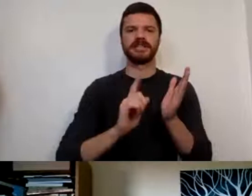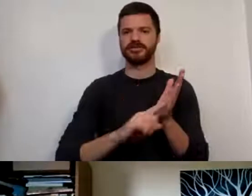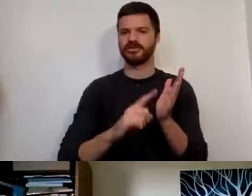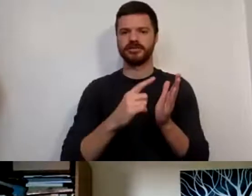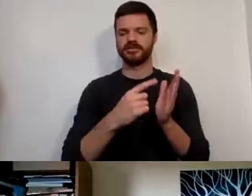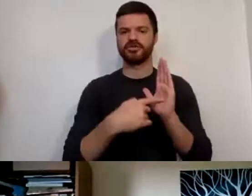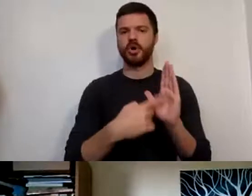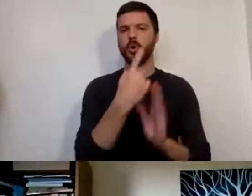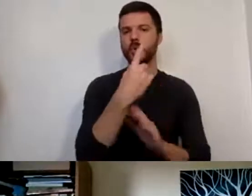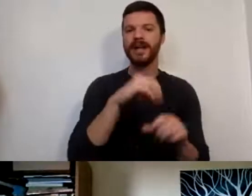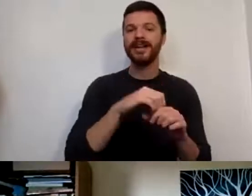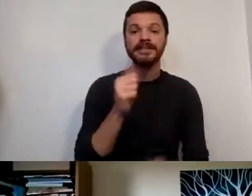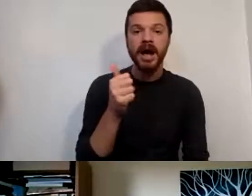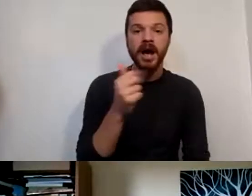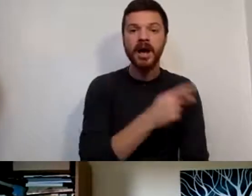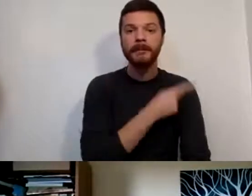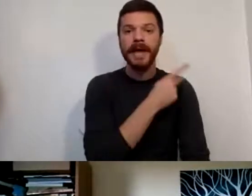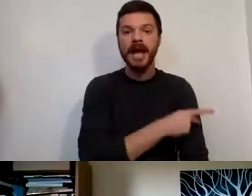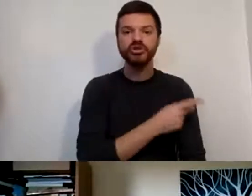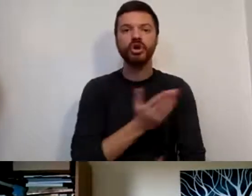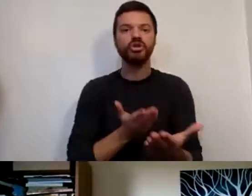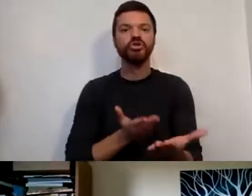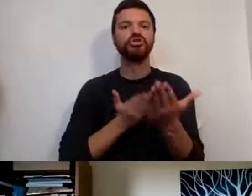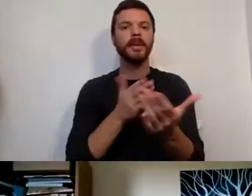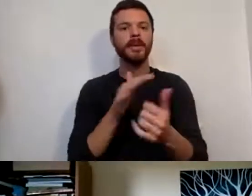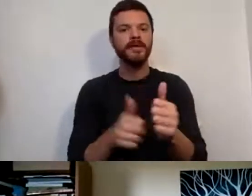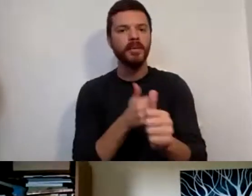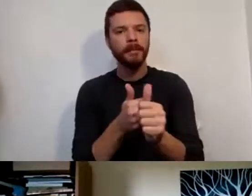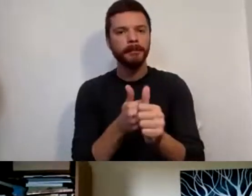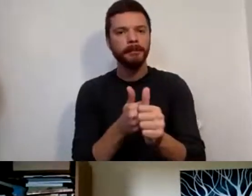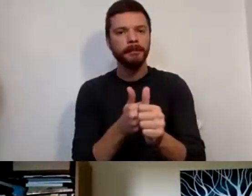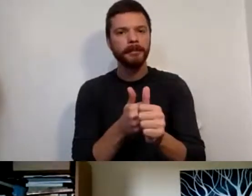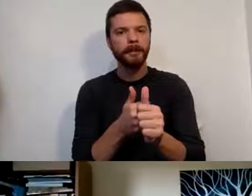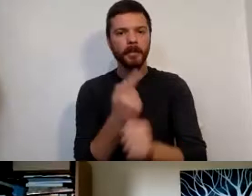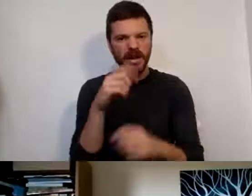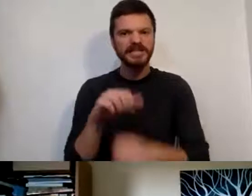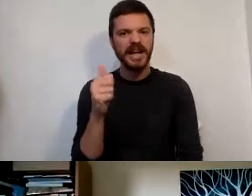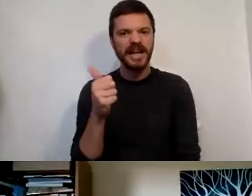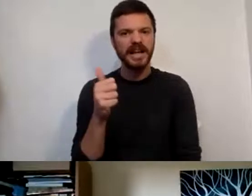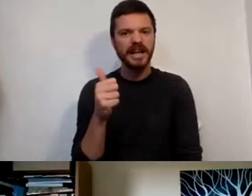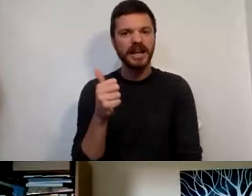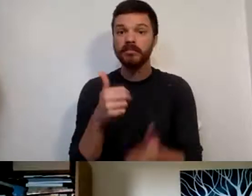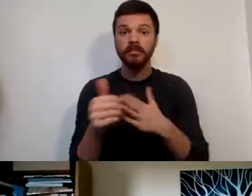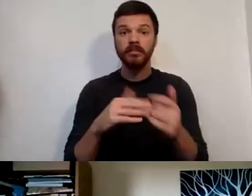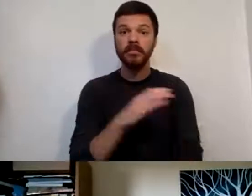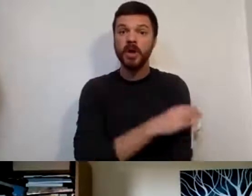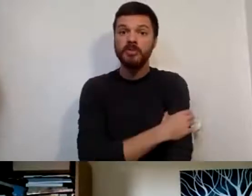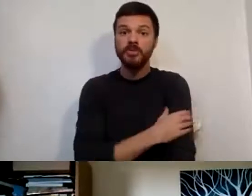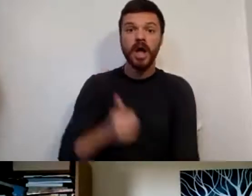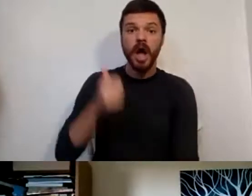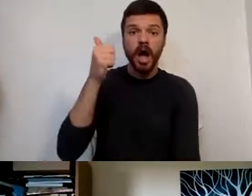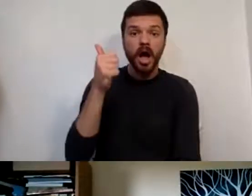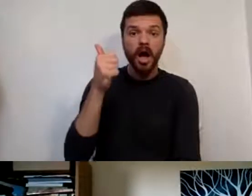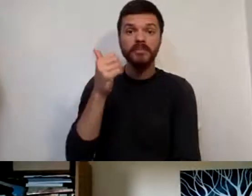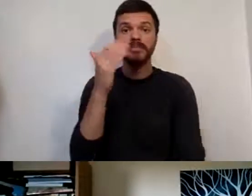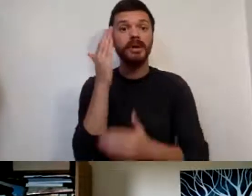10 patients got recommended follow-up, and yeah, even when blood pressure was high, and many patients weren't even